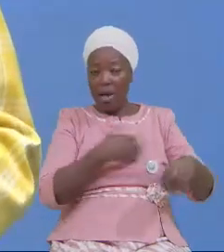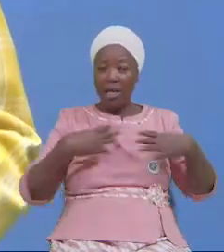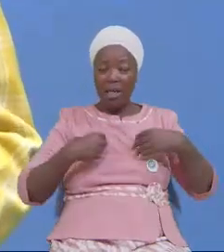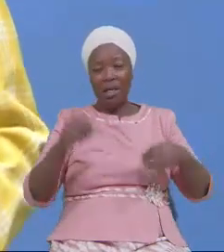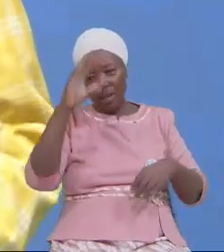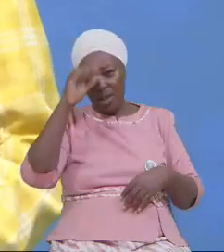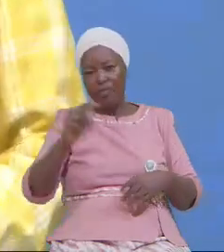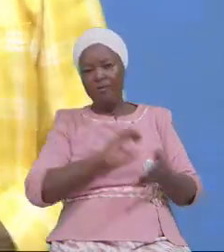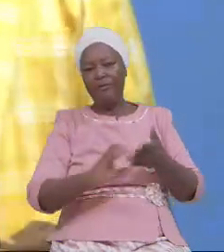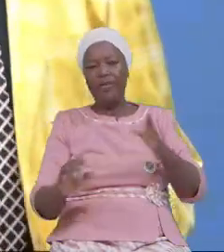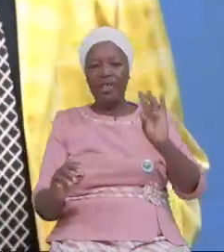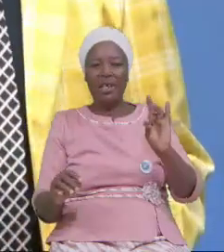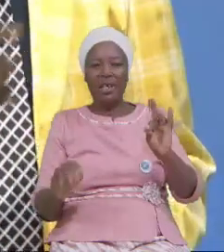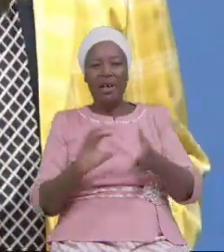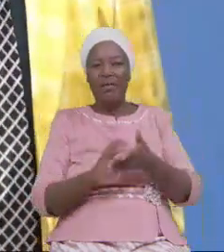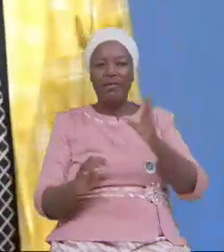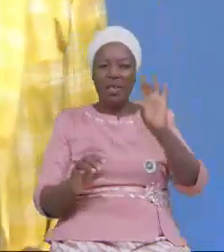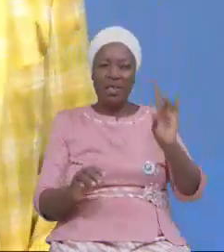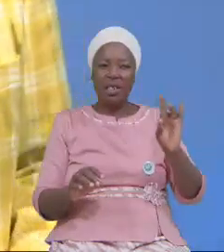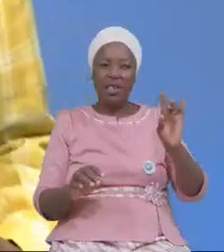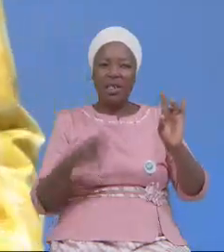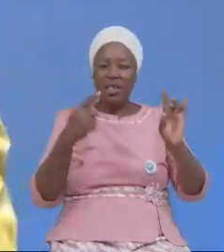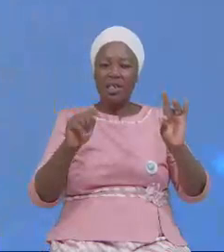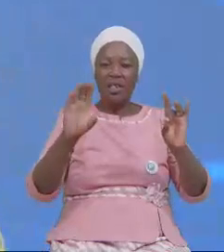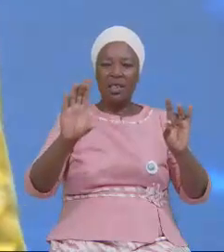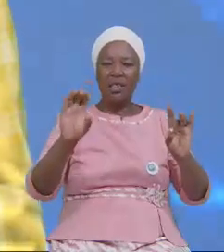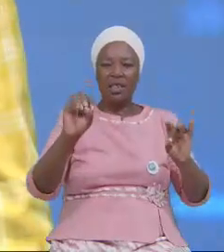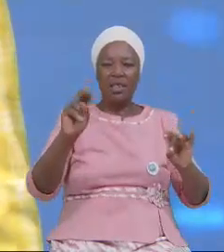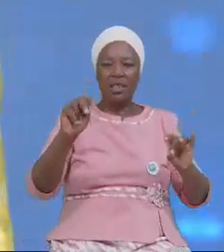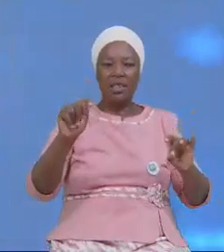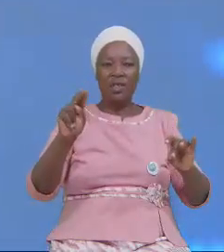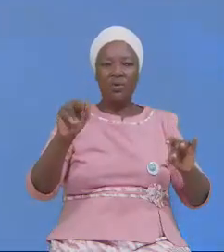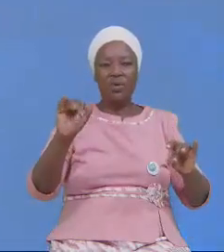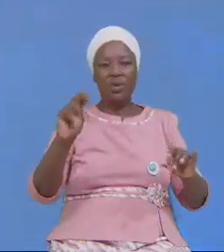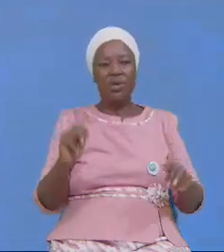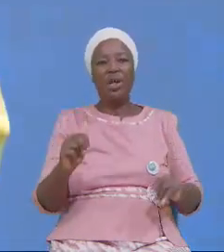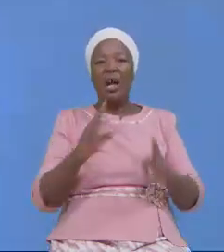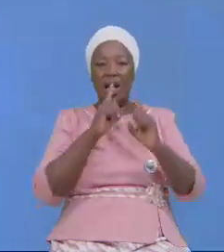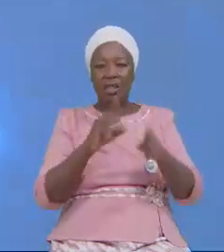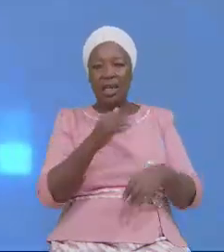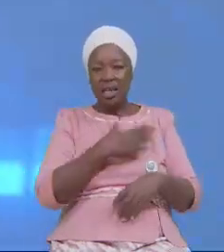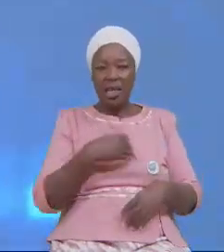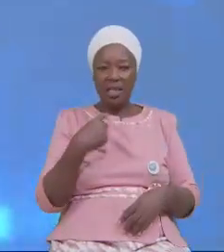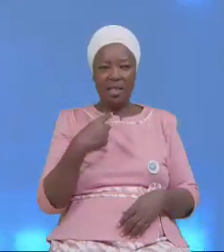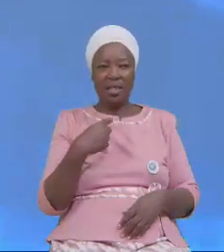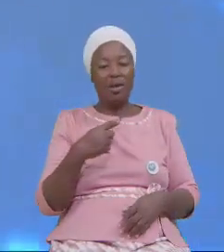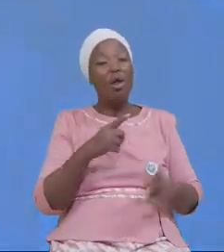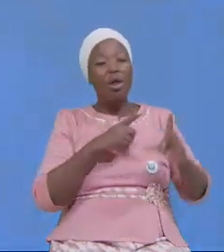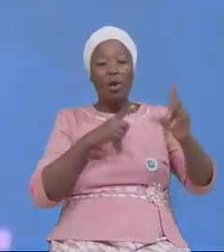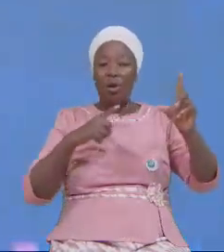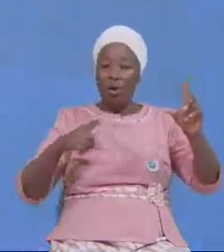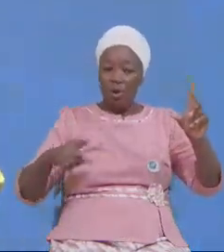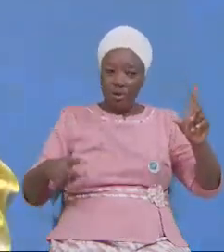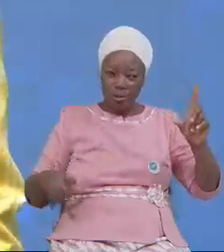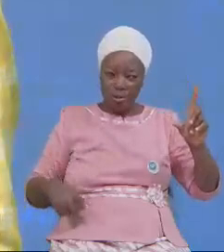Verse 8, in verse 8, the centurion answered and said, Lord,